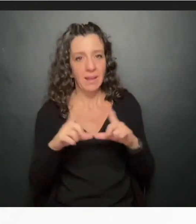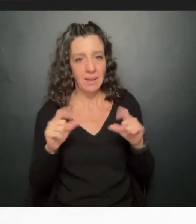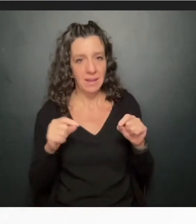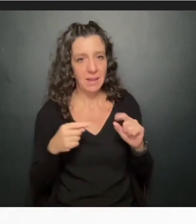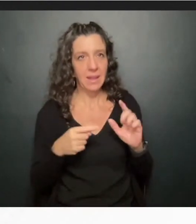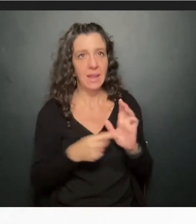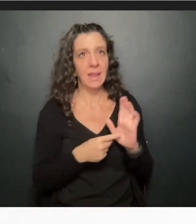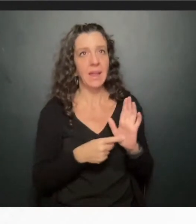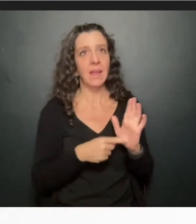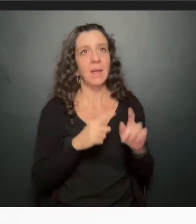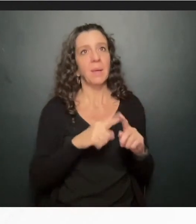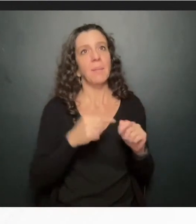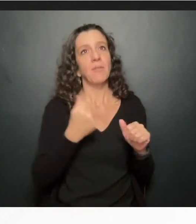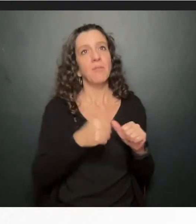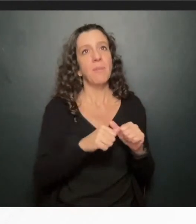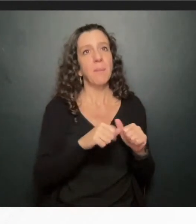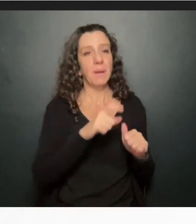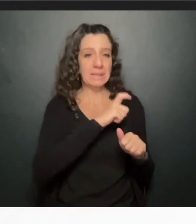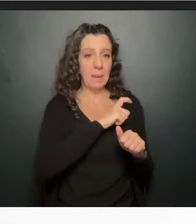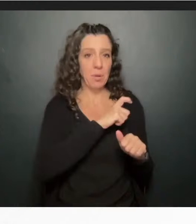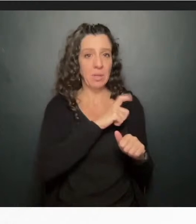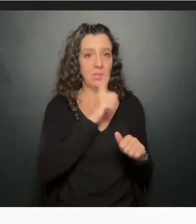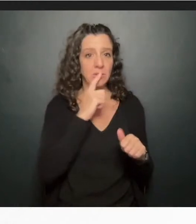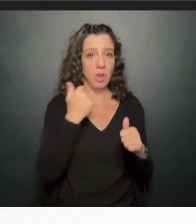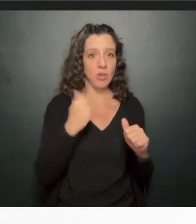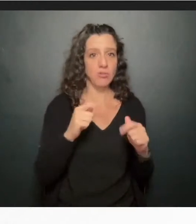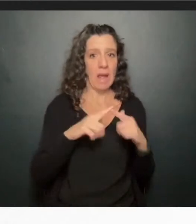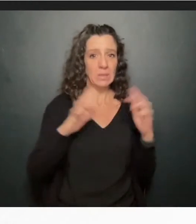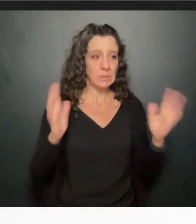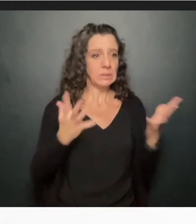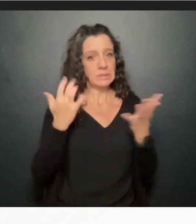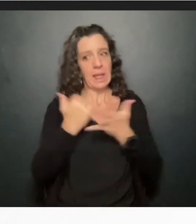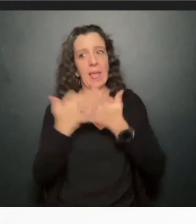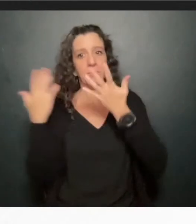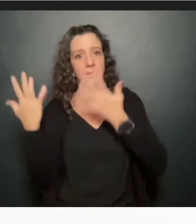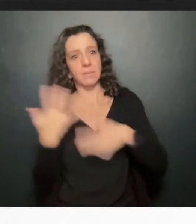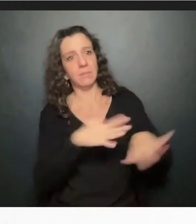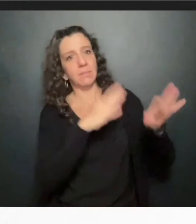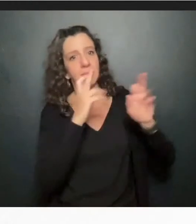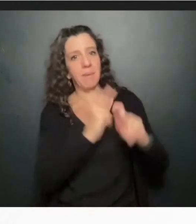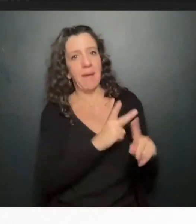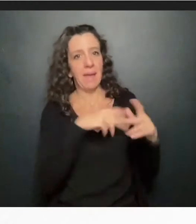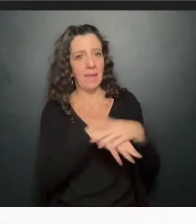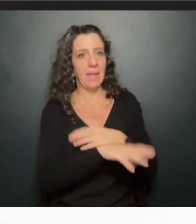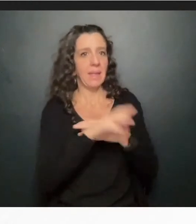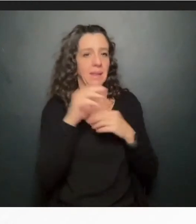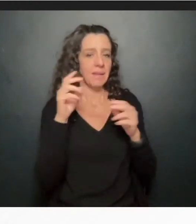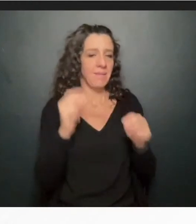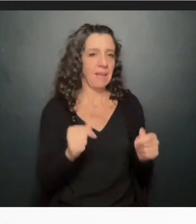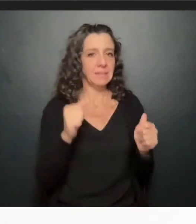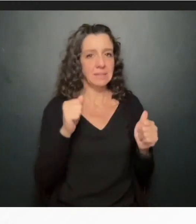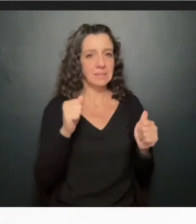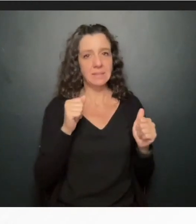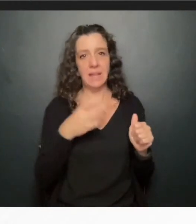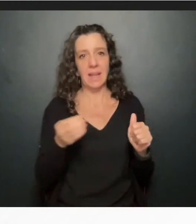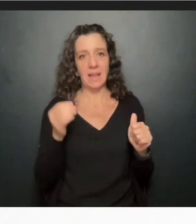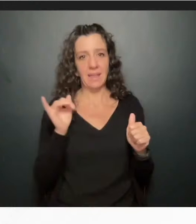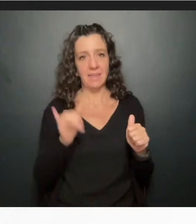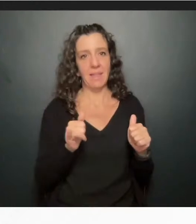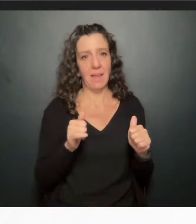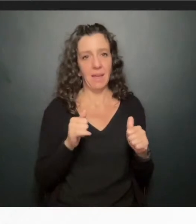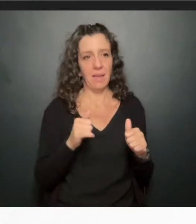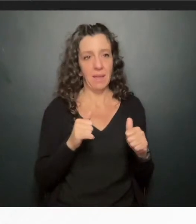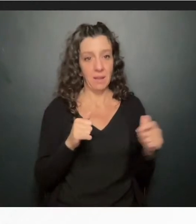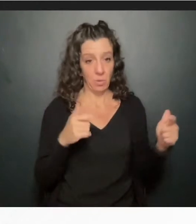But remember, deputies are trying to get everybody in as quick as possible. and that really does kind of slow